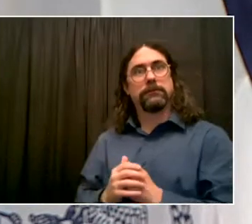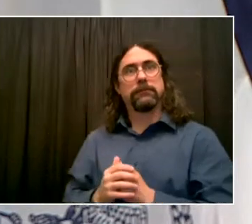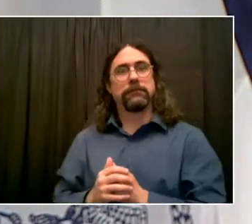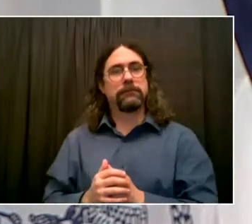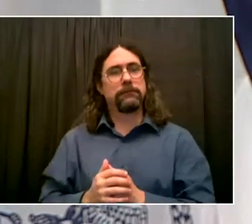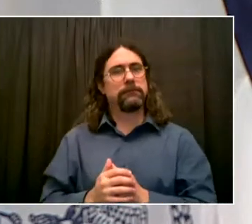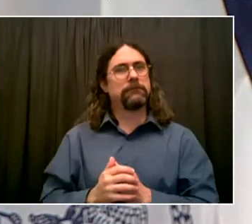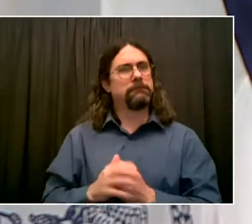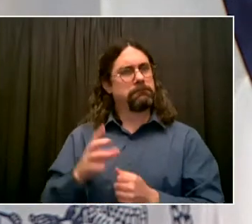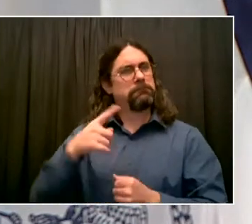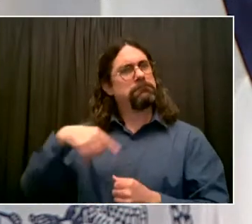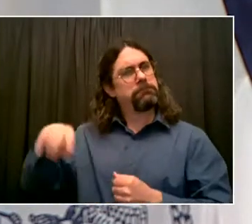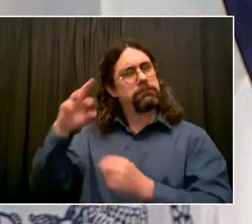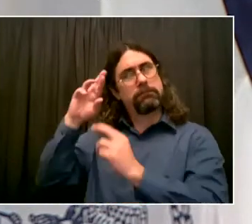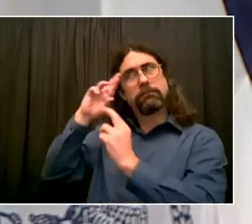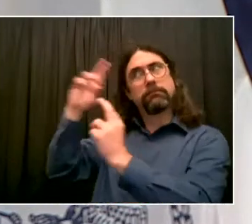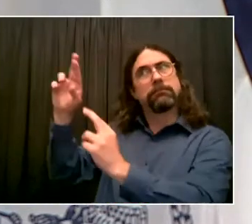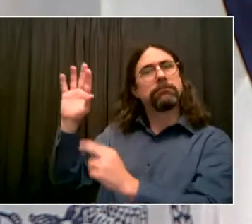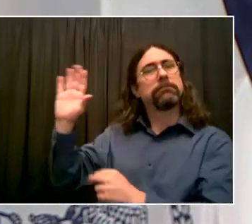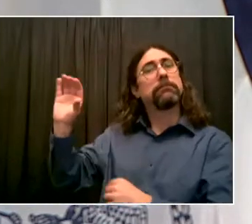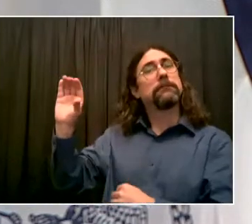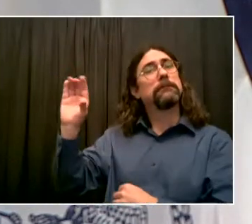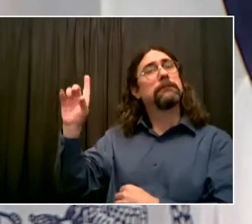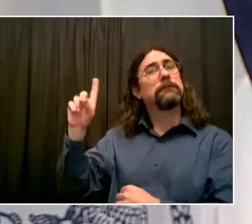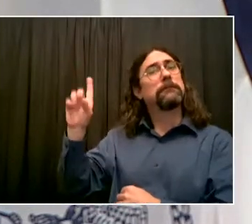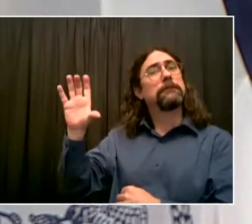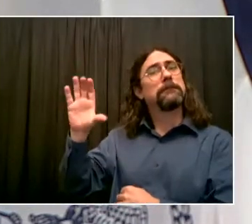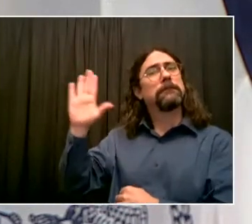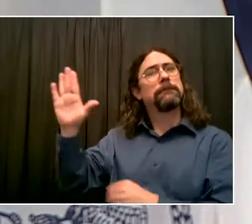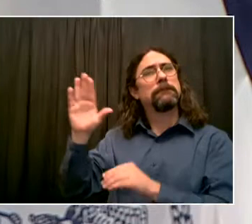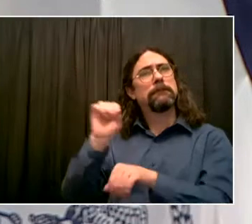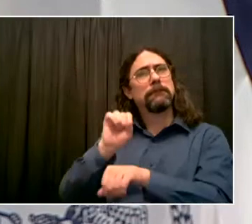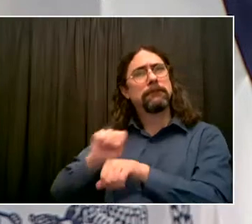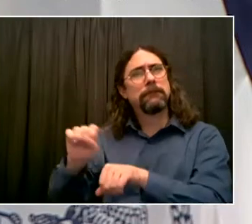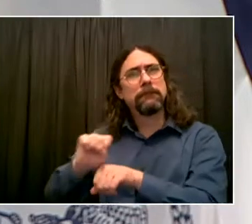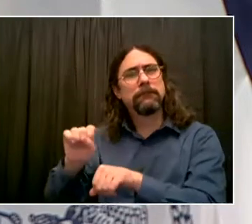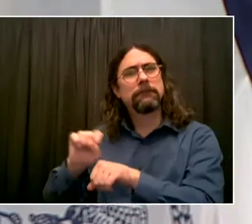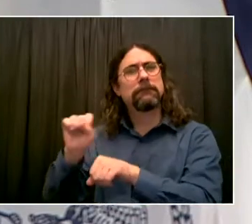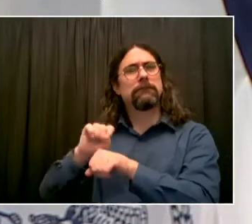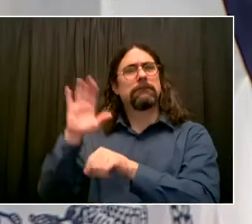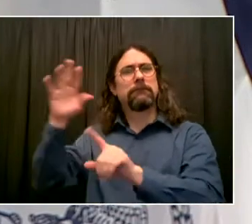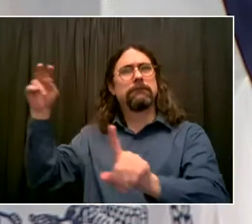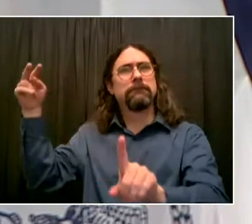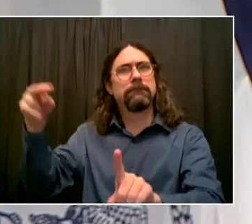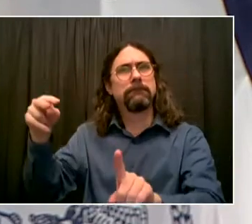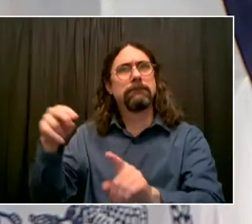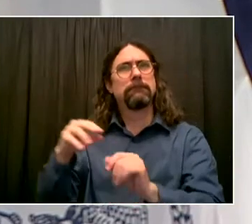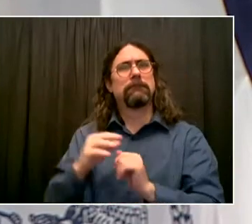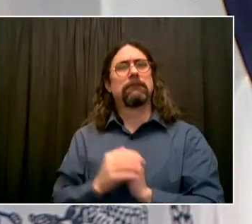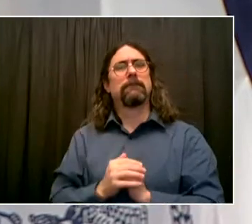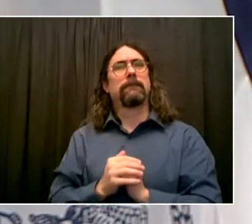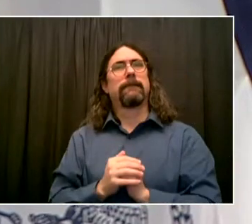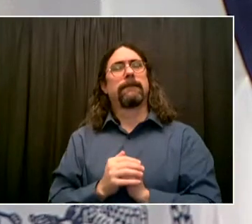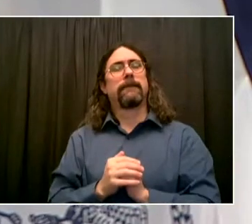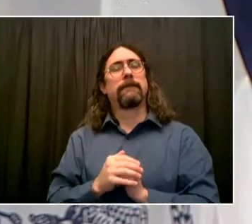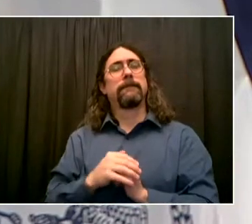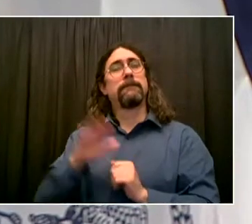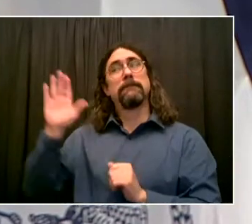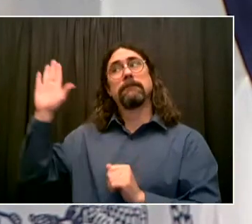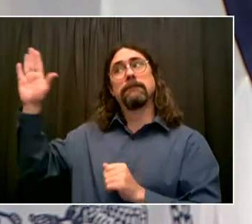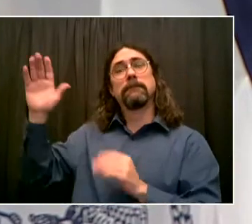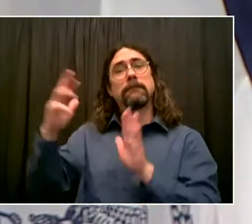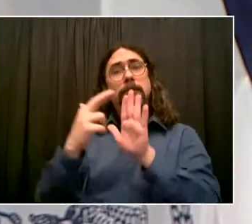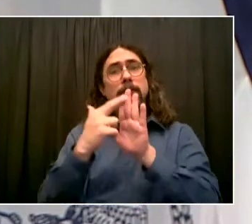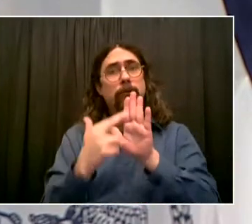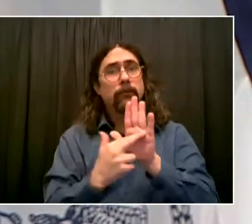is we have to look at the guidelines carefully. They say if someone's fully vaccinated, they can approach some things differently outdoors. But